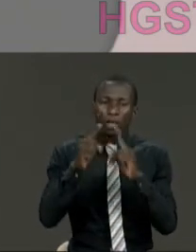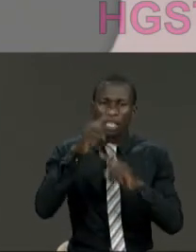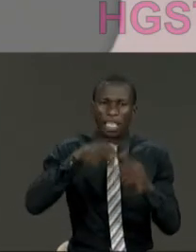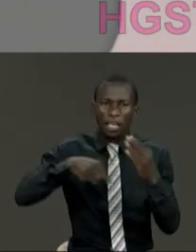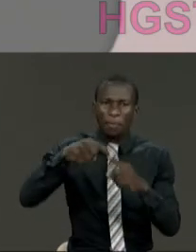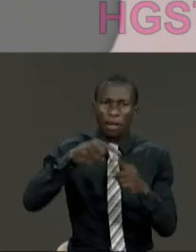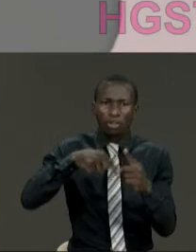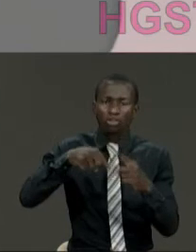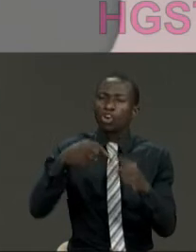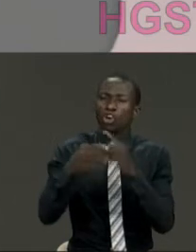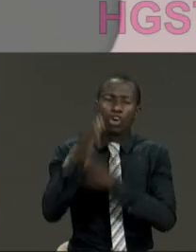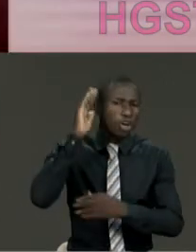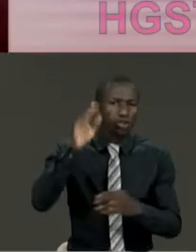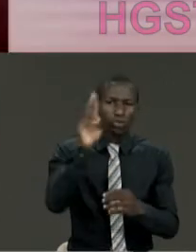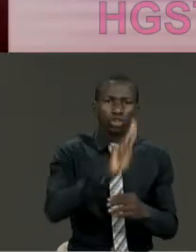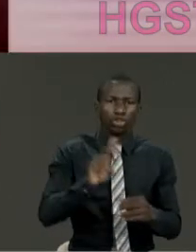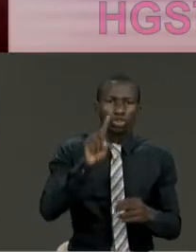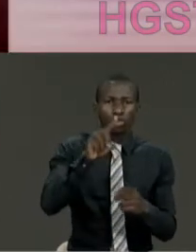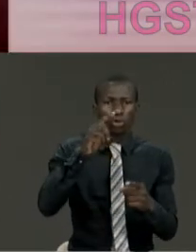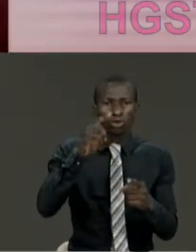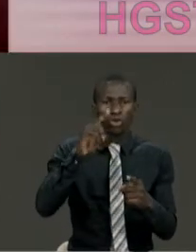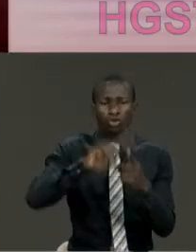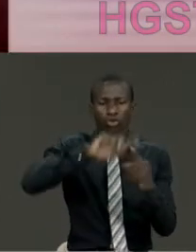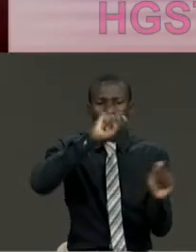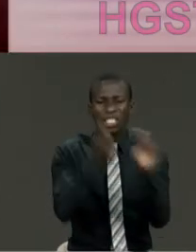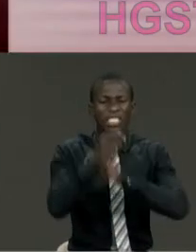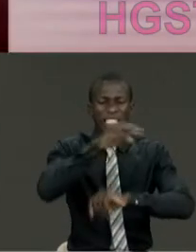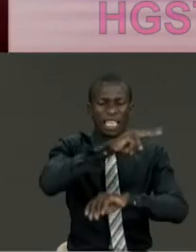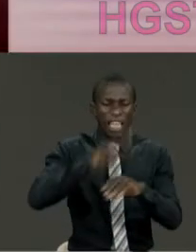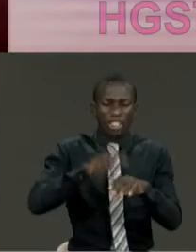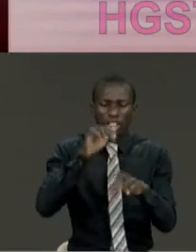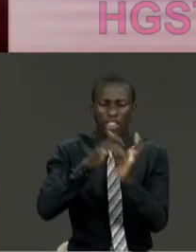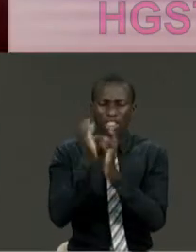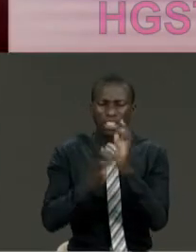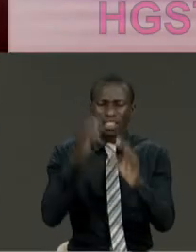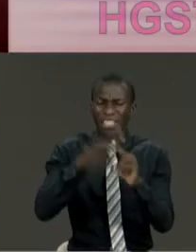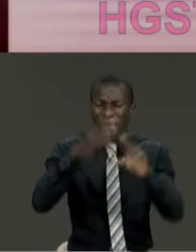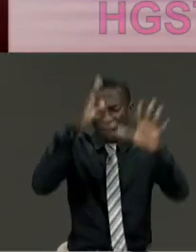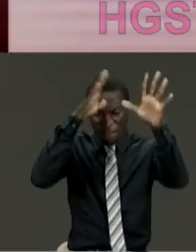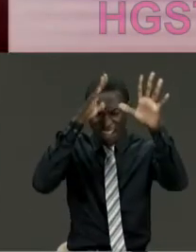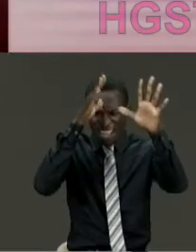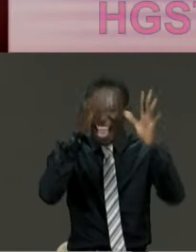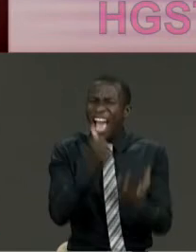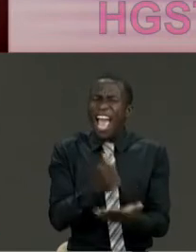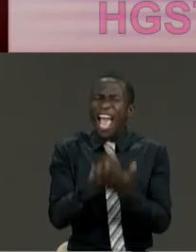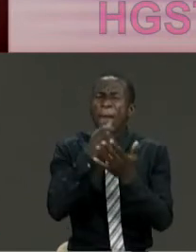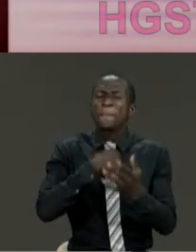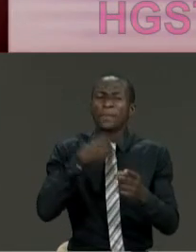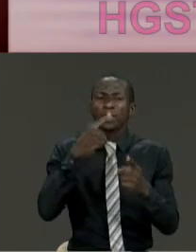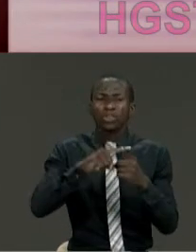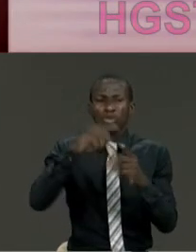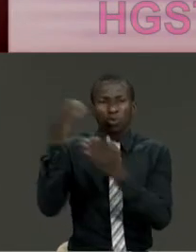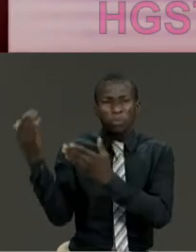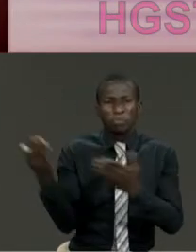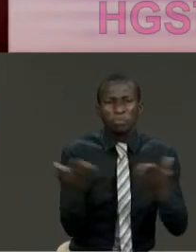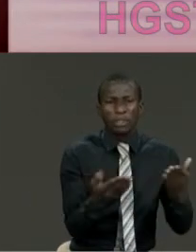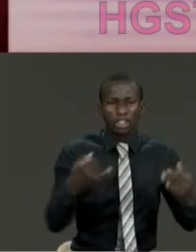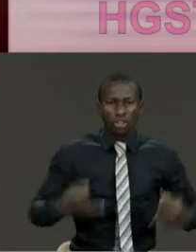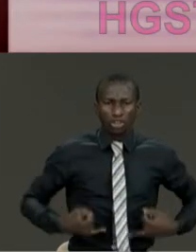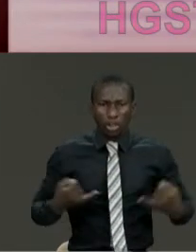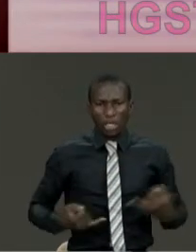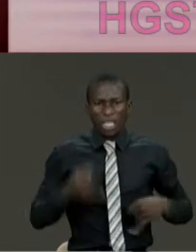in Jesus' name. Say, "Father, help me to bring joy to nation in the name of Jesus. Help me